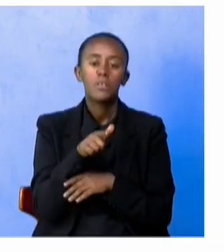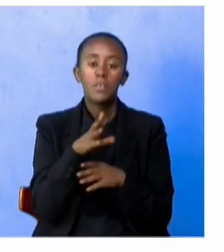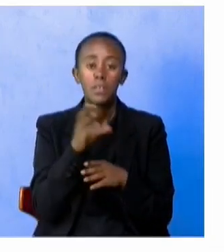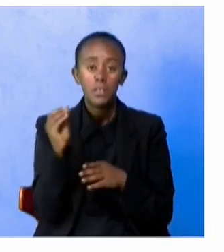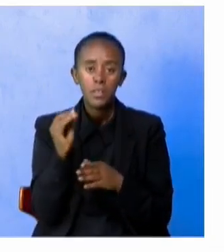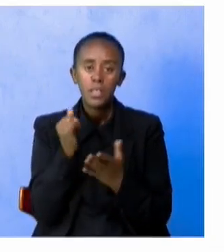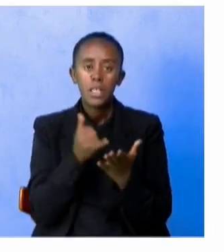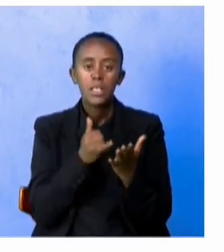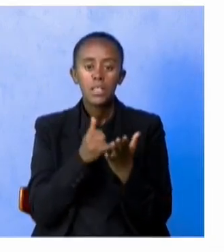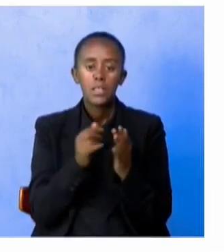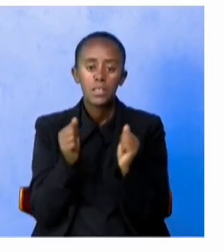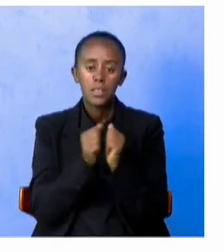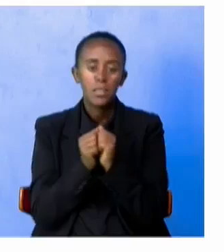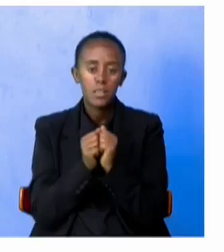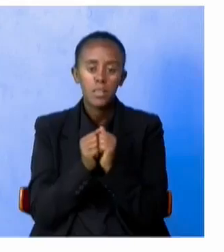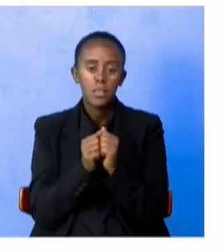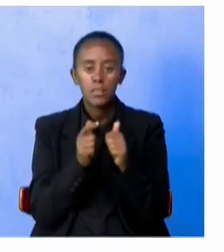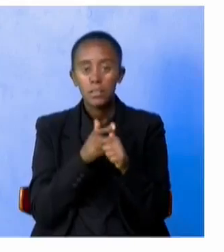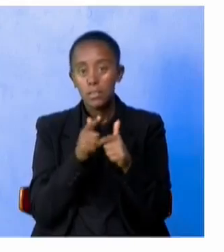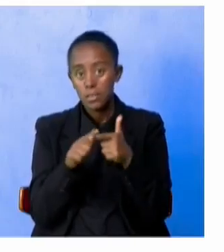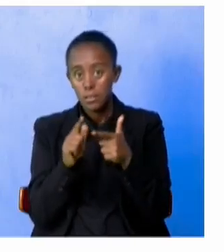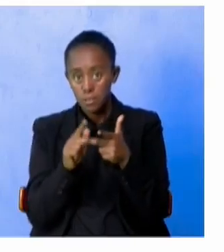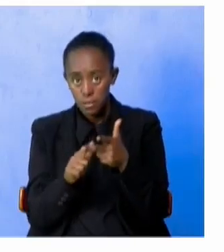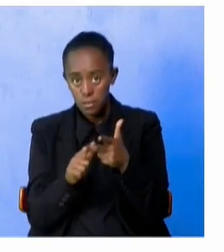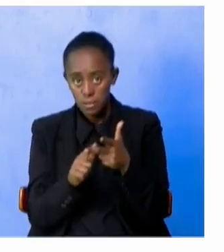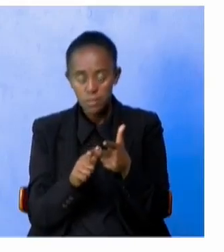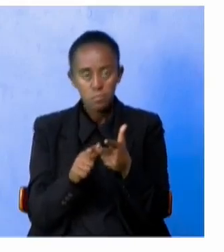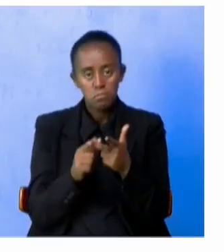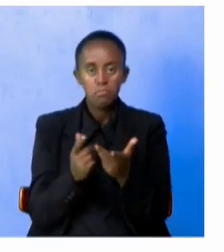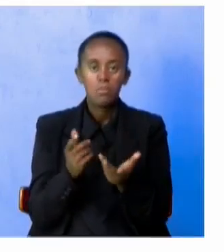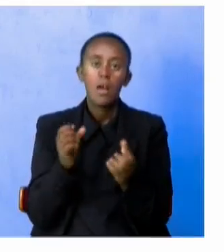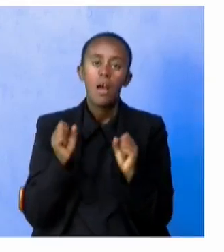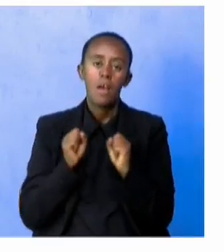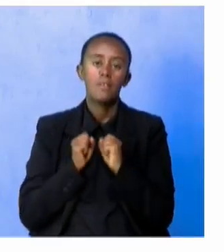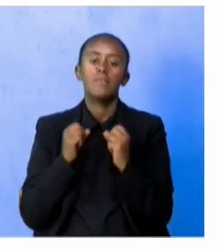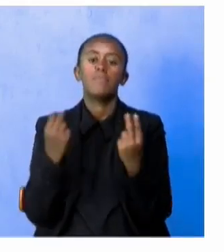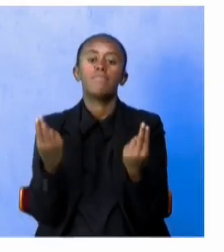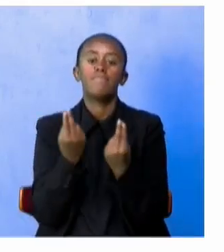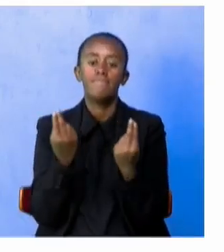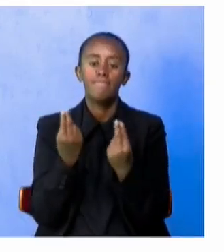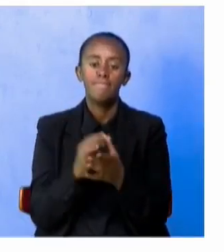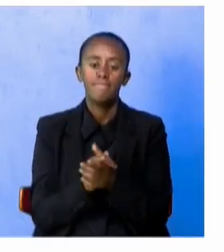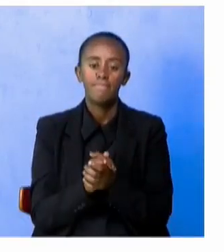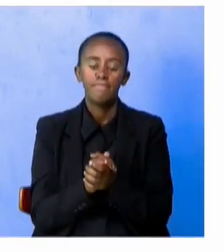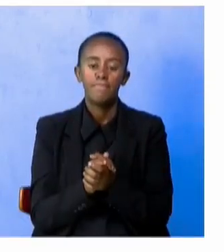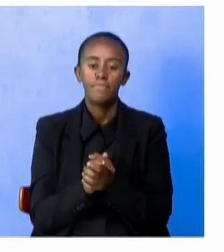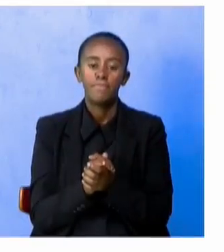we use has. For example, has